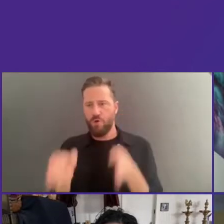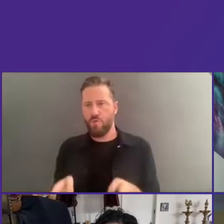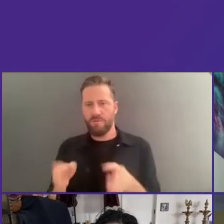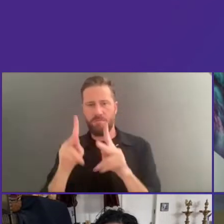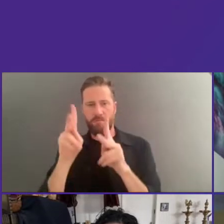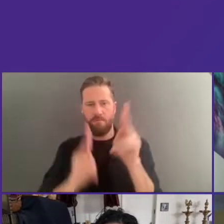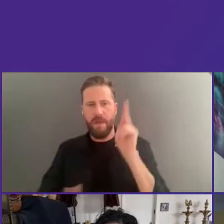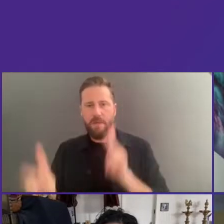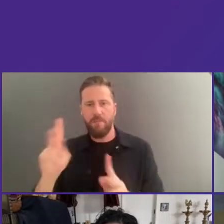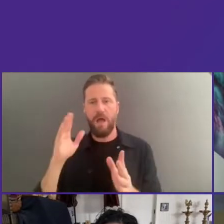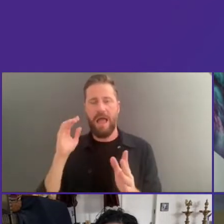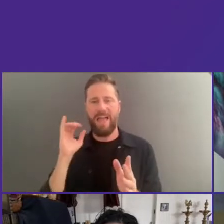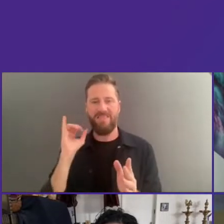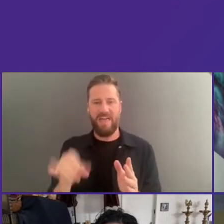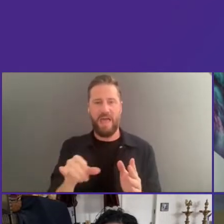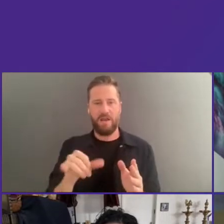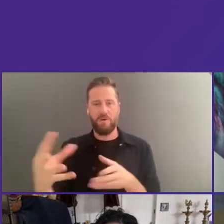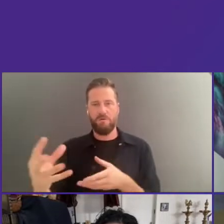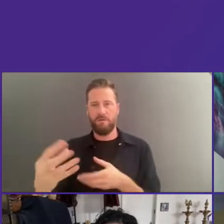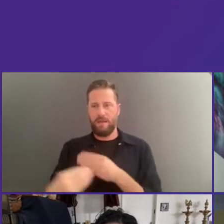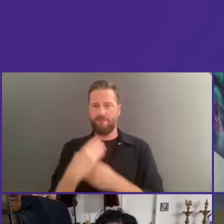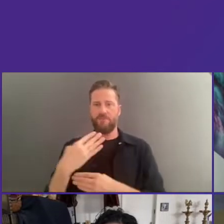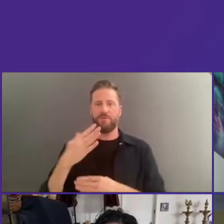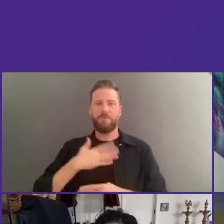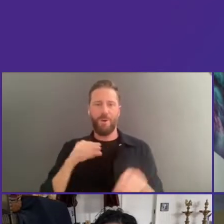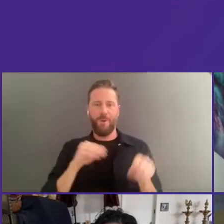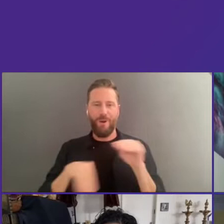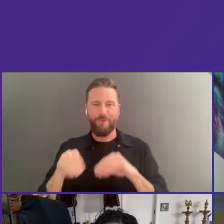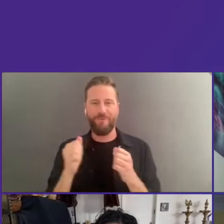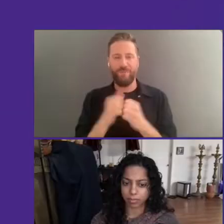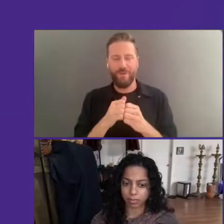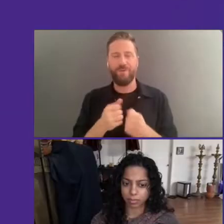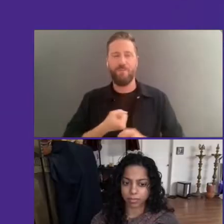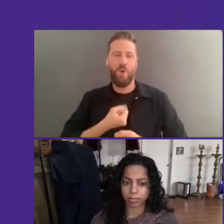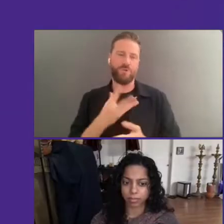develop my choreography with poetry. Thank you very much.